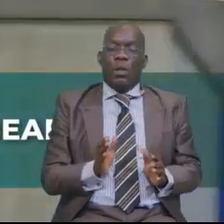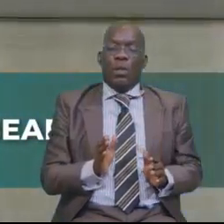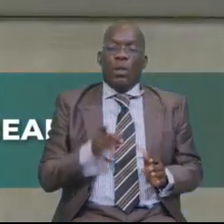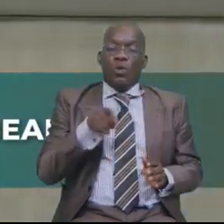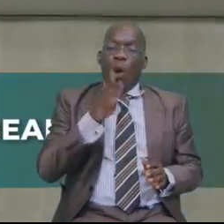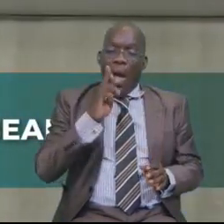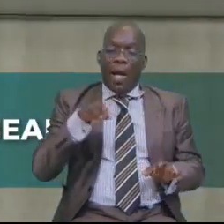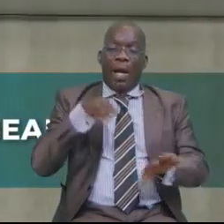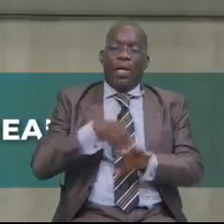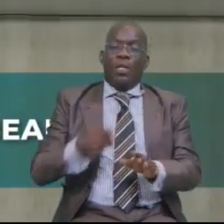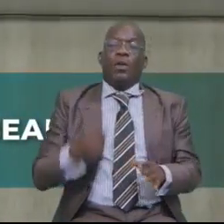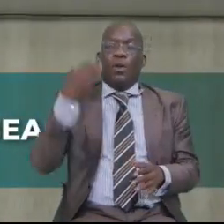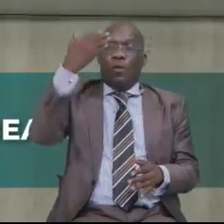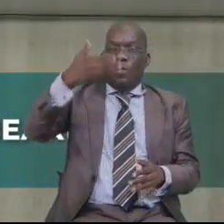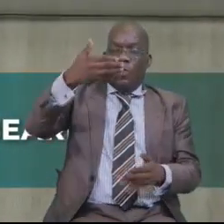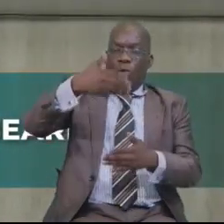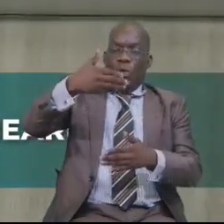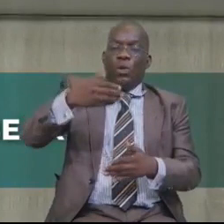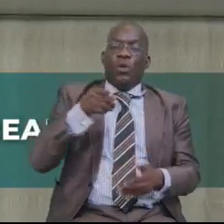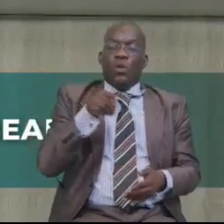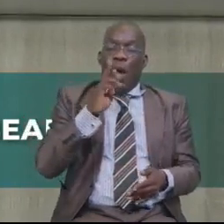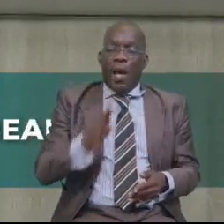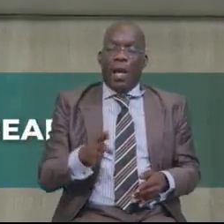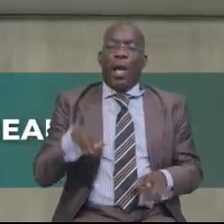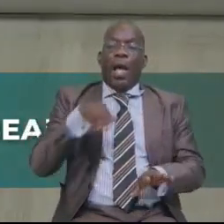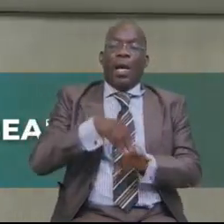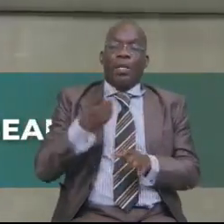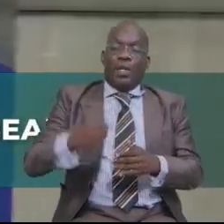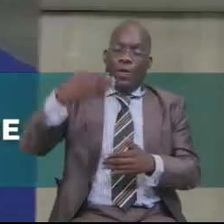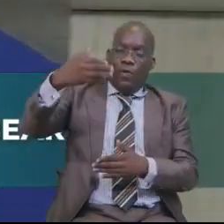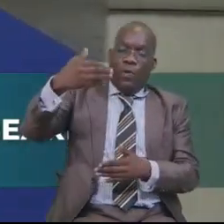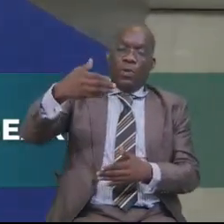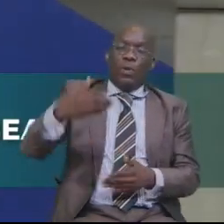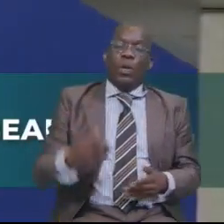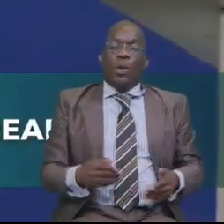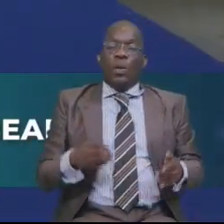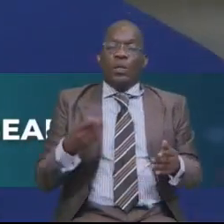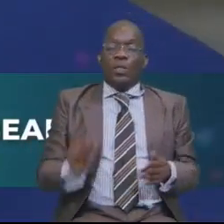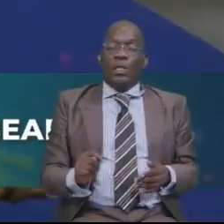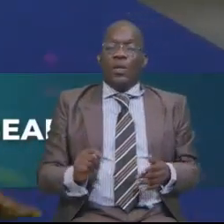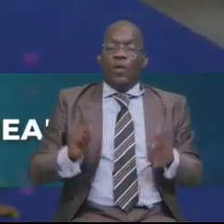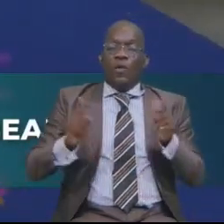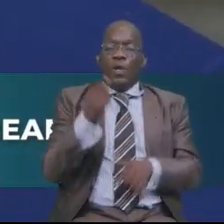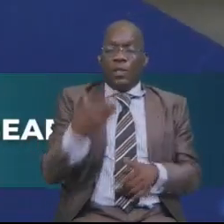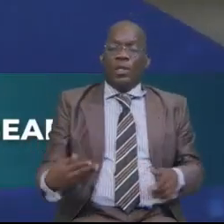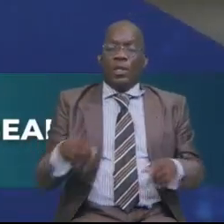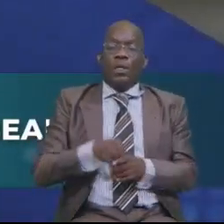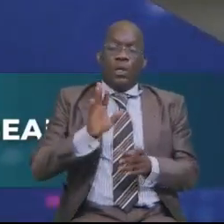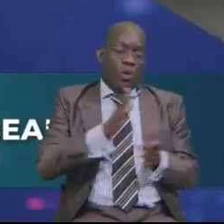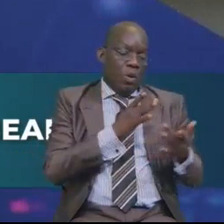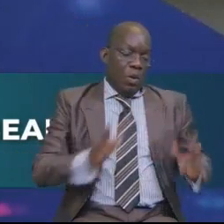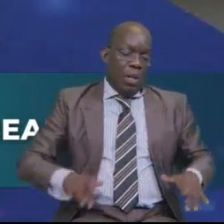front of the line. You are the front of the queue. And you want the foremost thing in your life. You wake up in